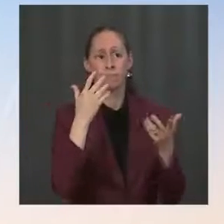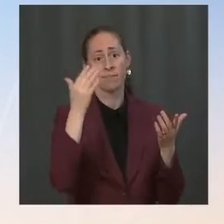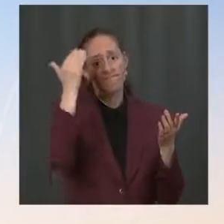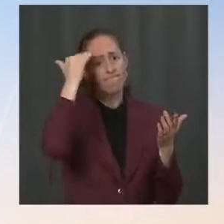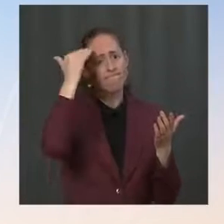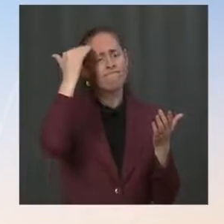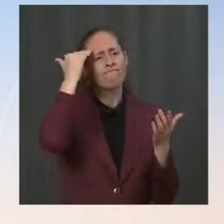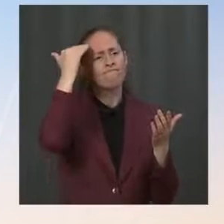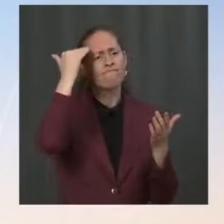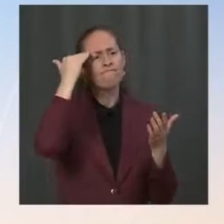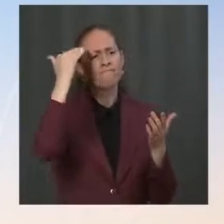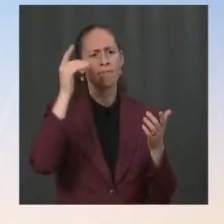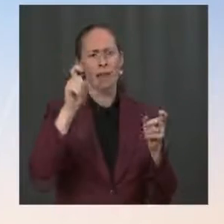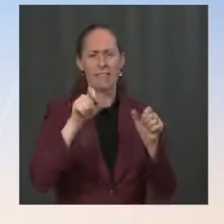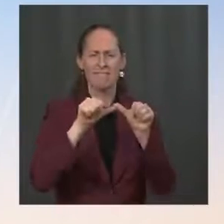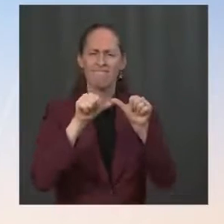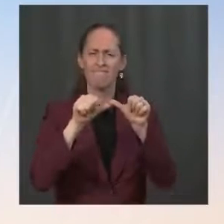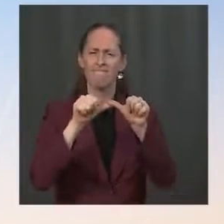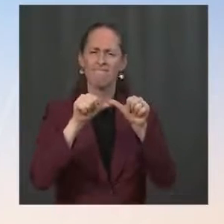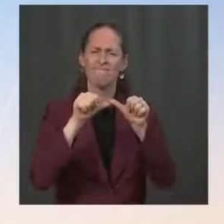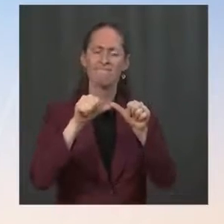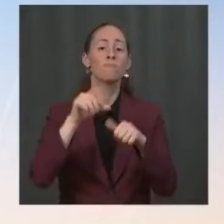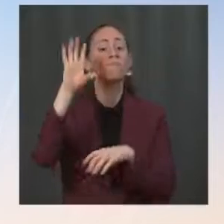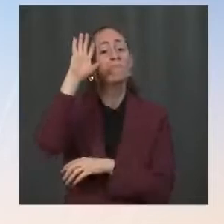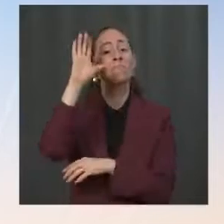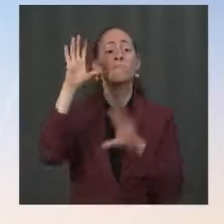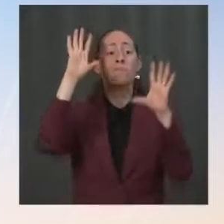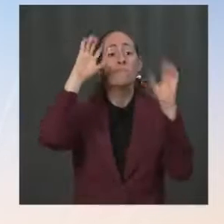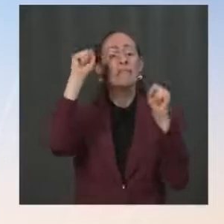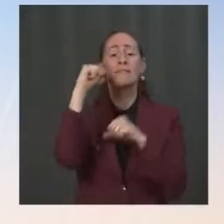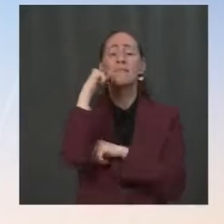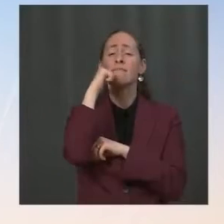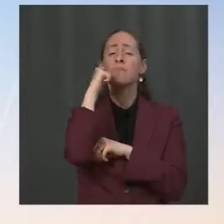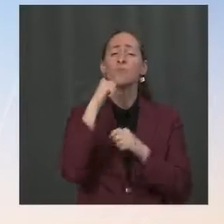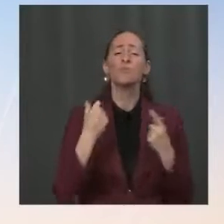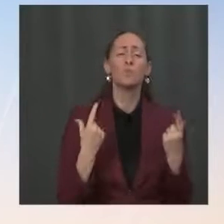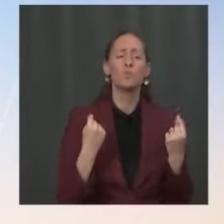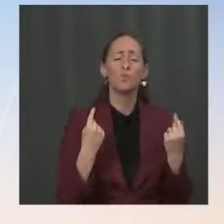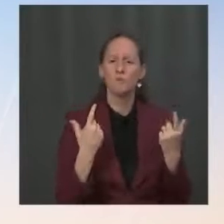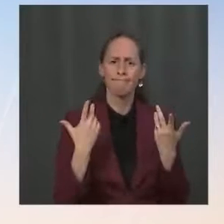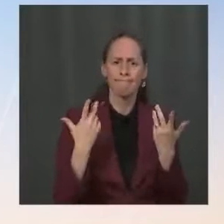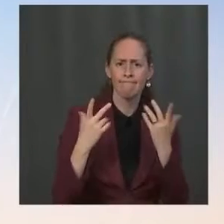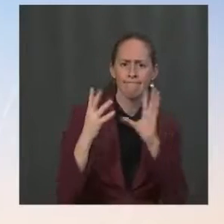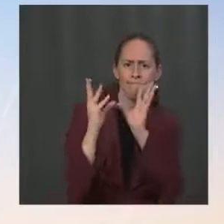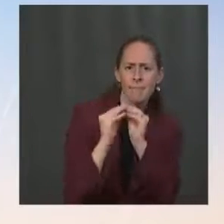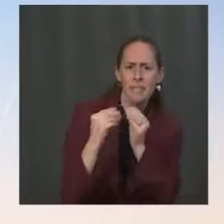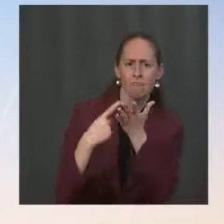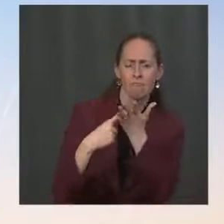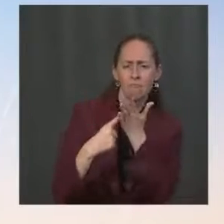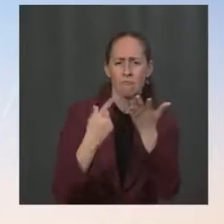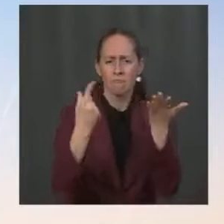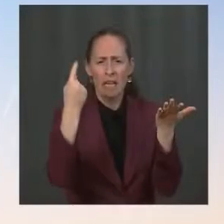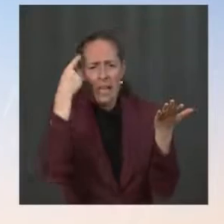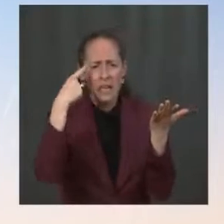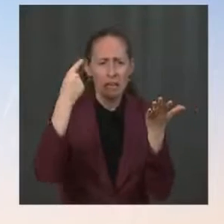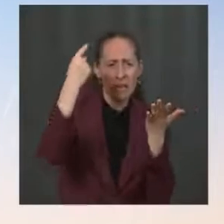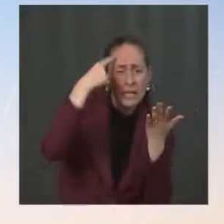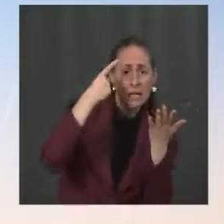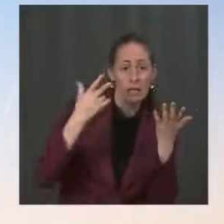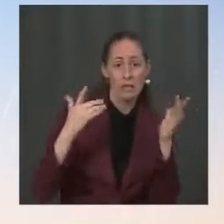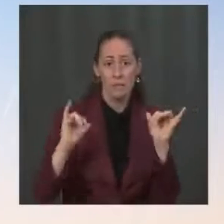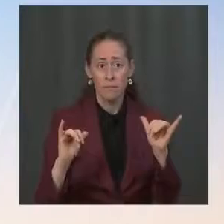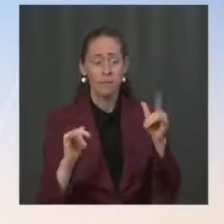consultations every day, multiple times a day on days like this, about how they see the circumstance on the ground. But that is